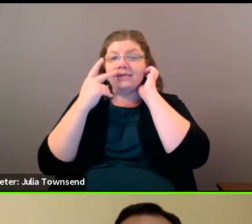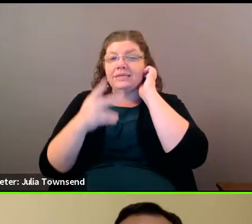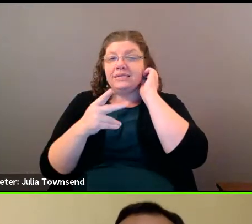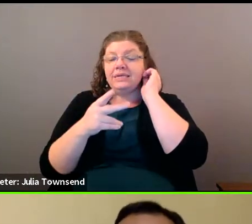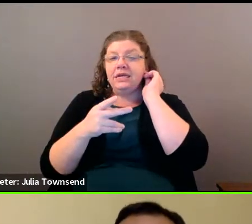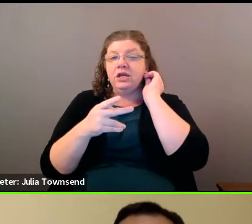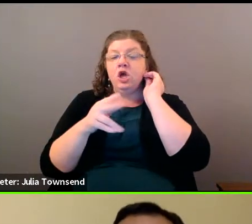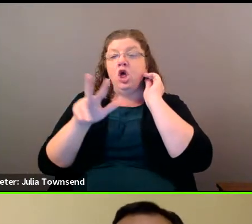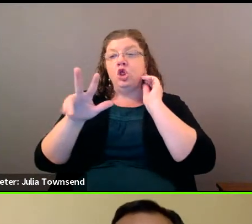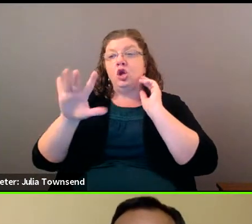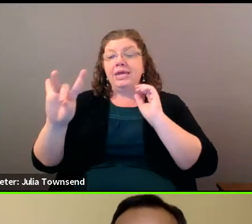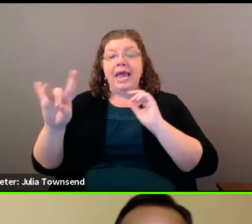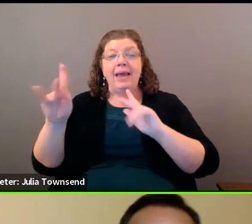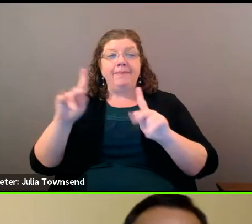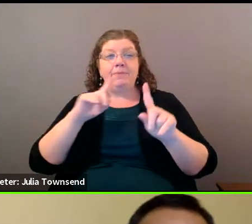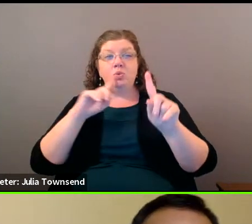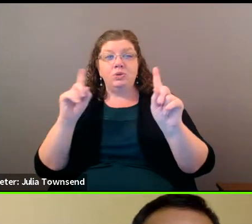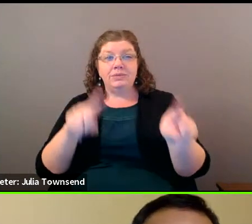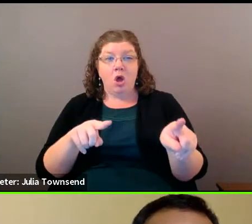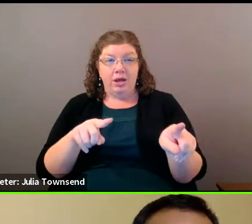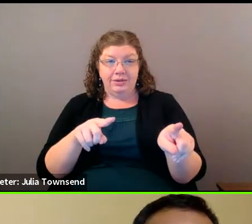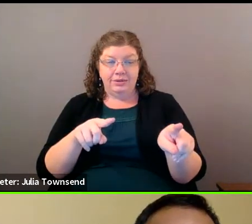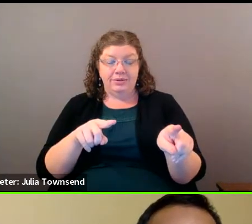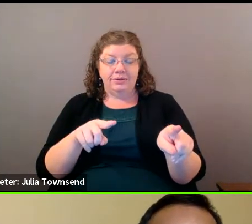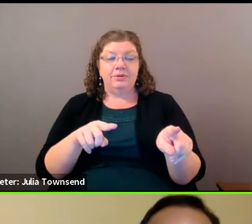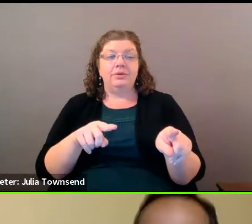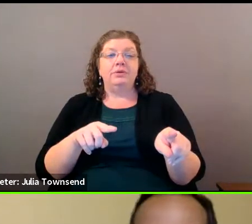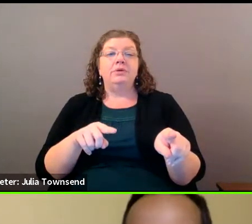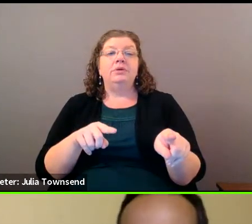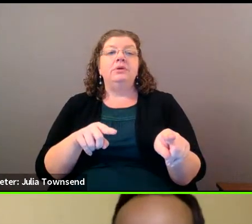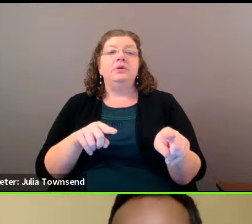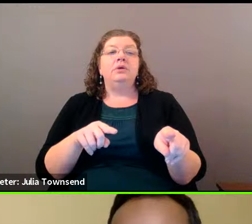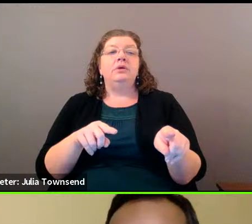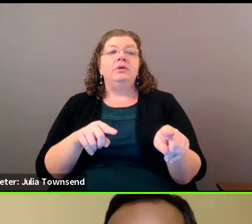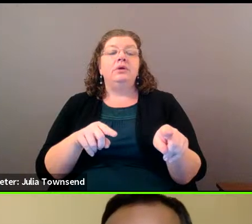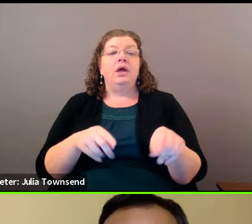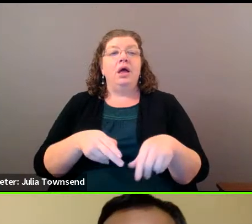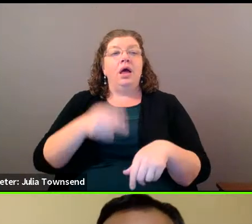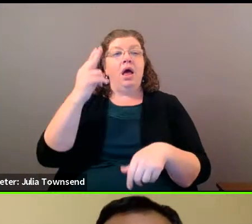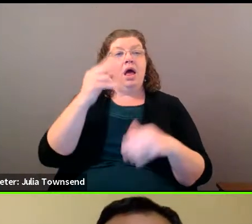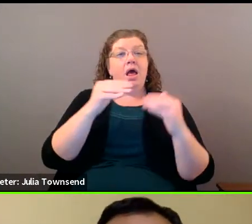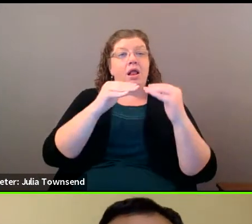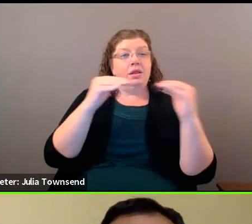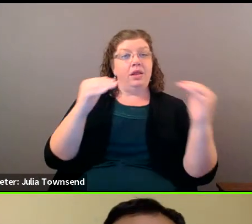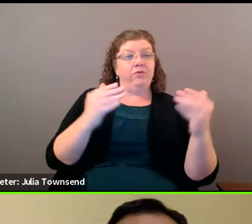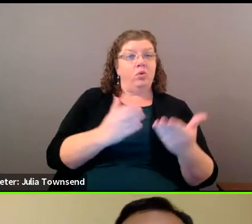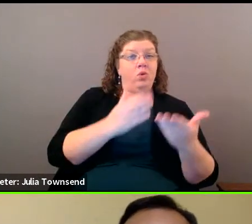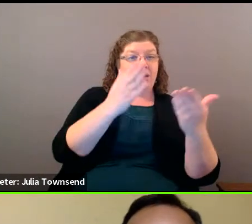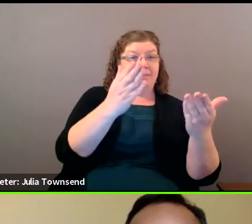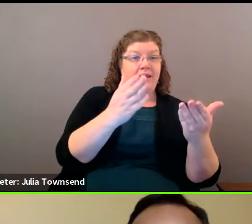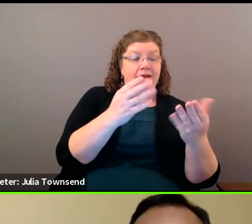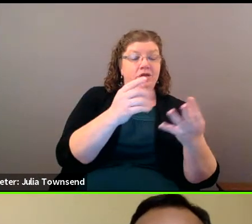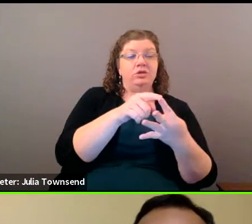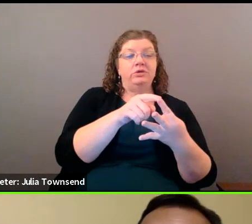38 respondents, there is high level recommendation